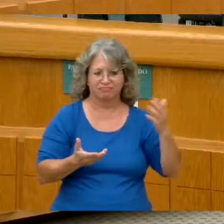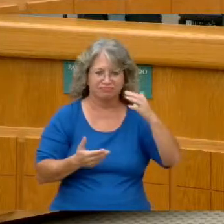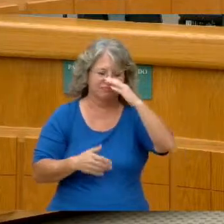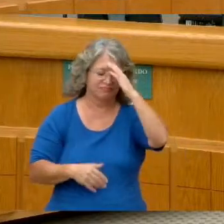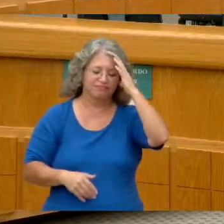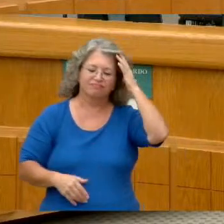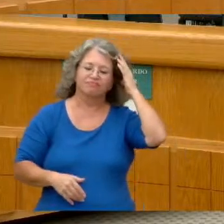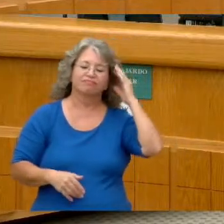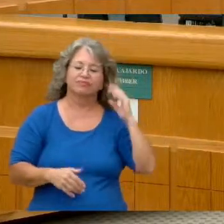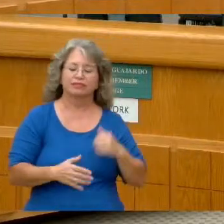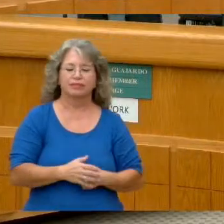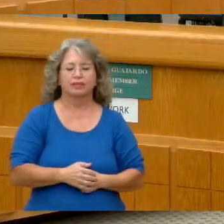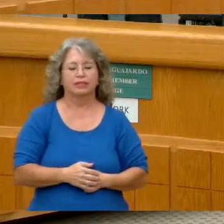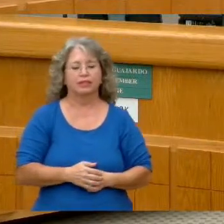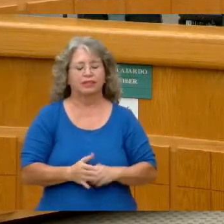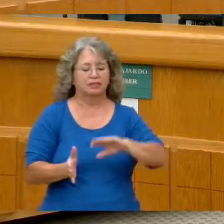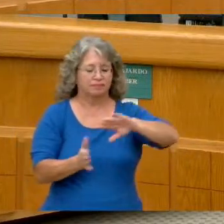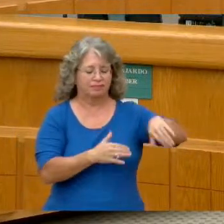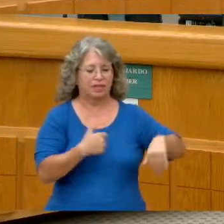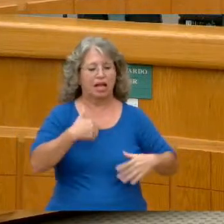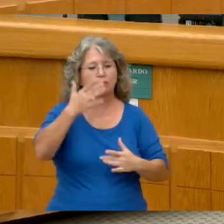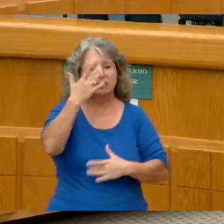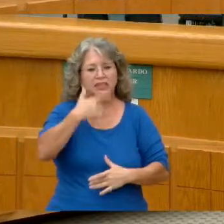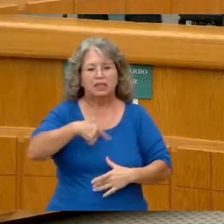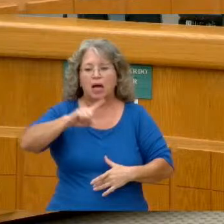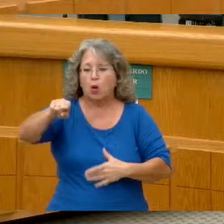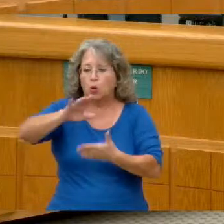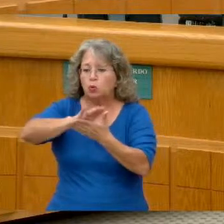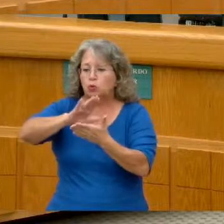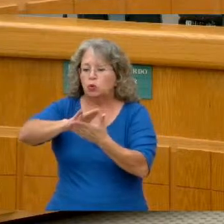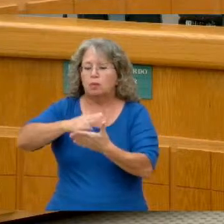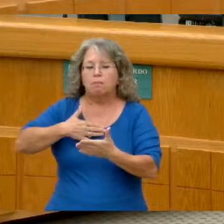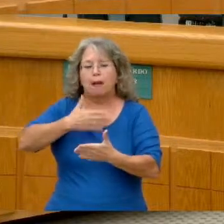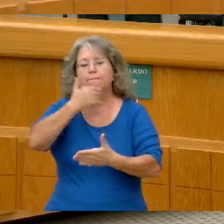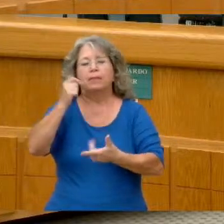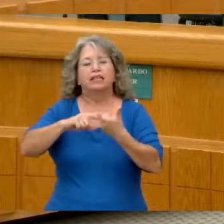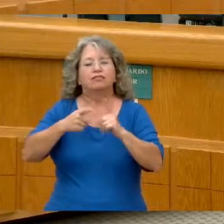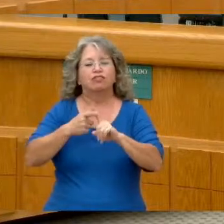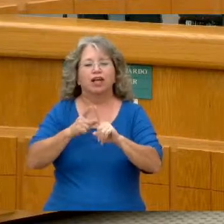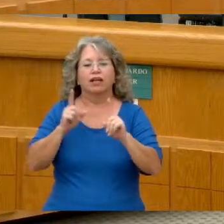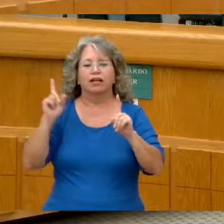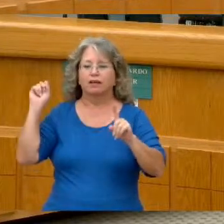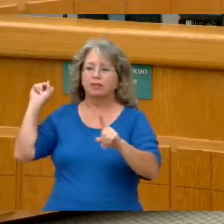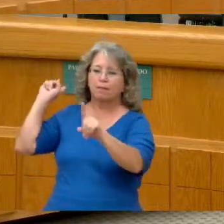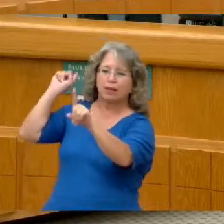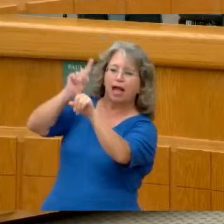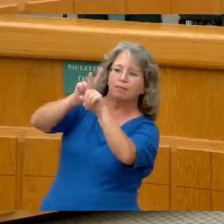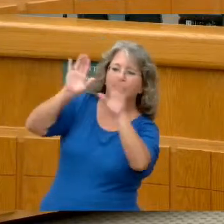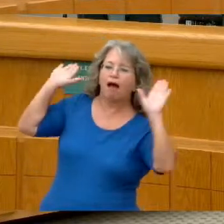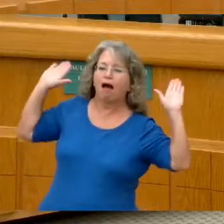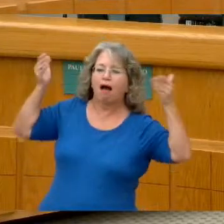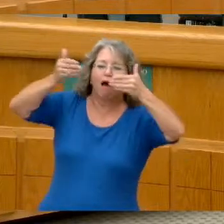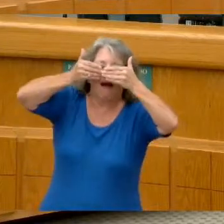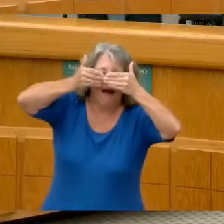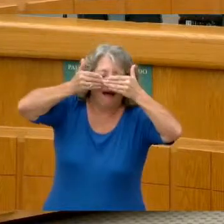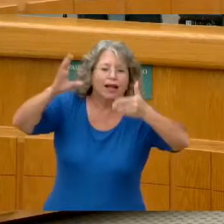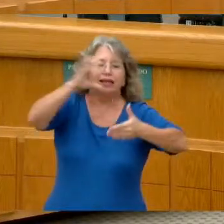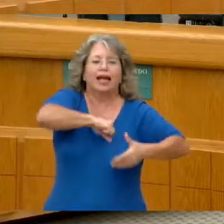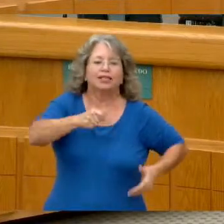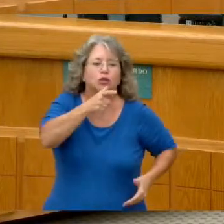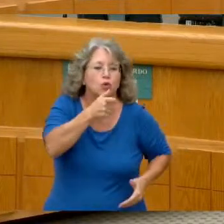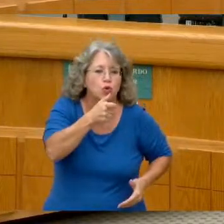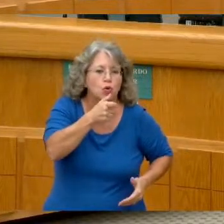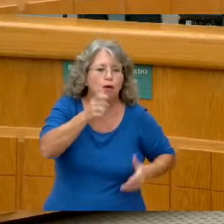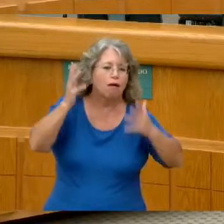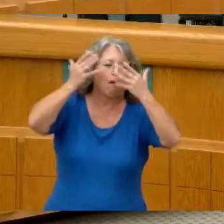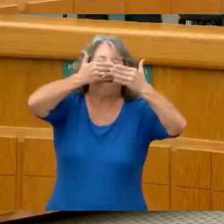I'm sick, I go to school, my best friend comes up behind me and she covers my eyes and my nose and she says, you're never gonna guess who's behind you, and she's touching my nose. Little